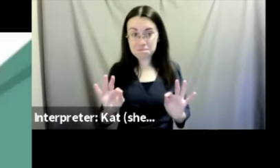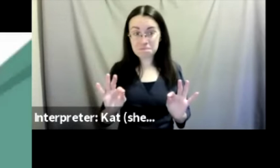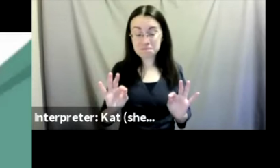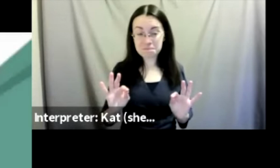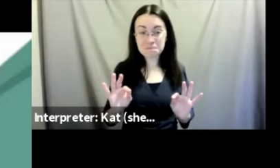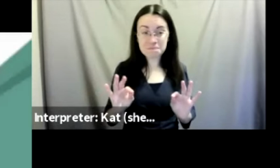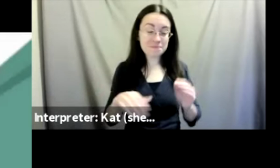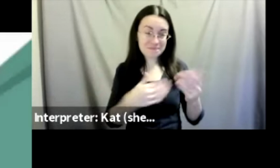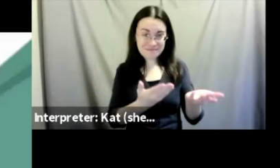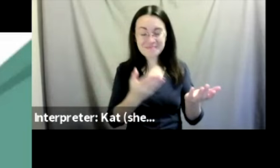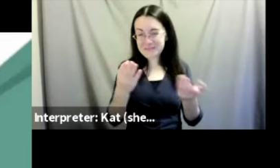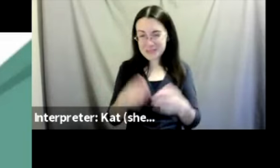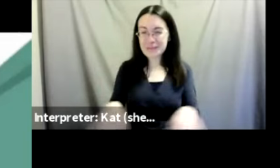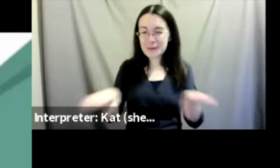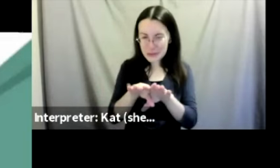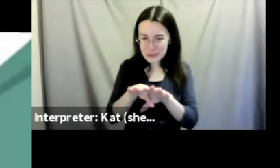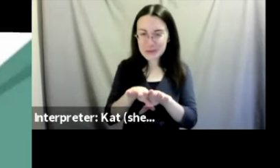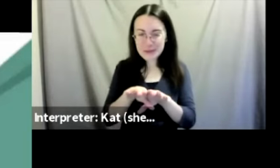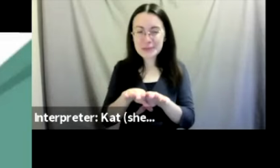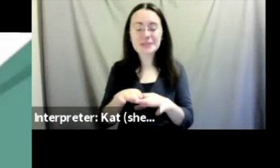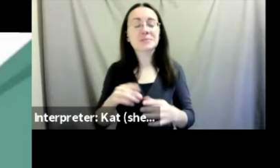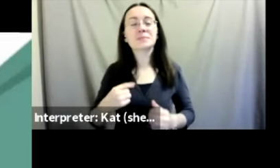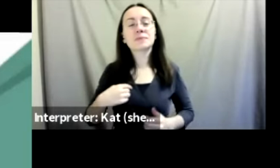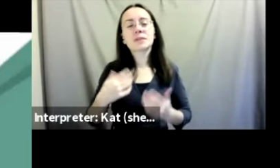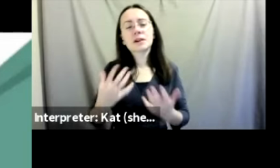and close. I just want to thank